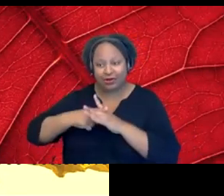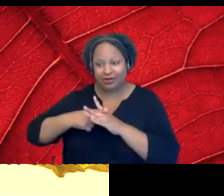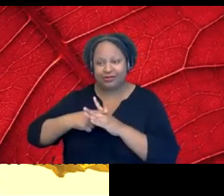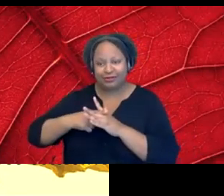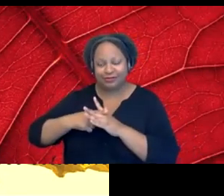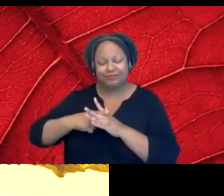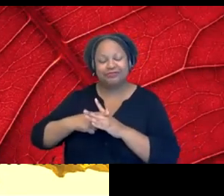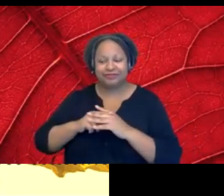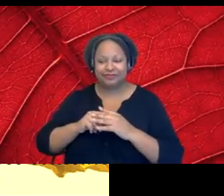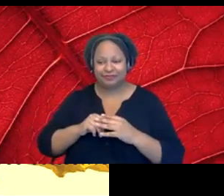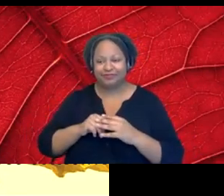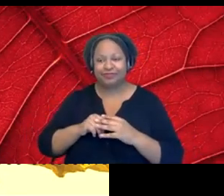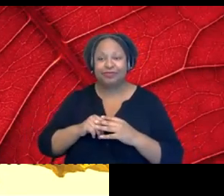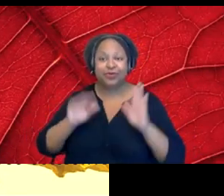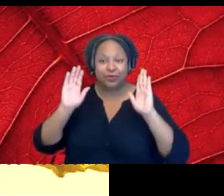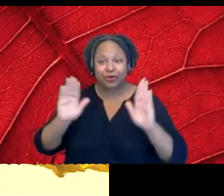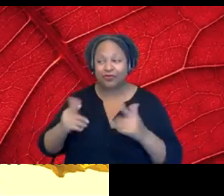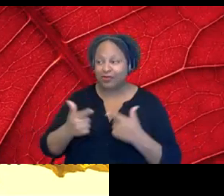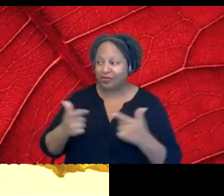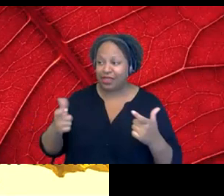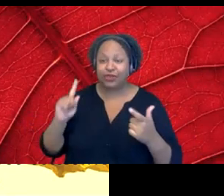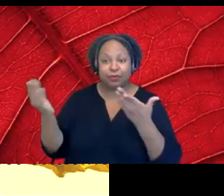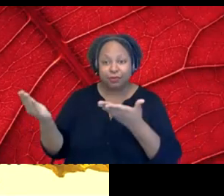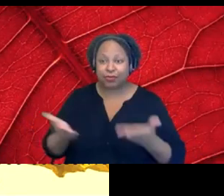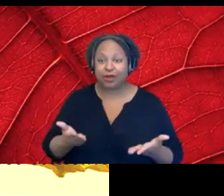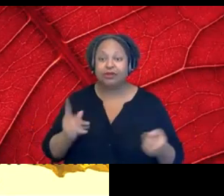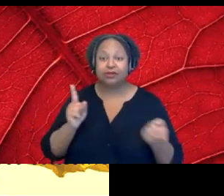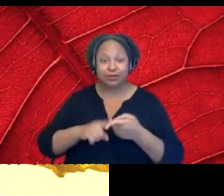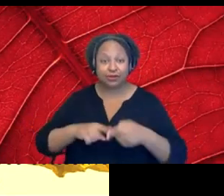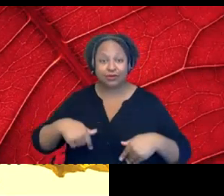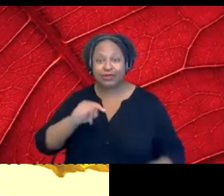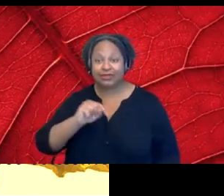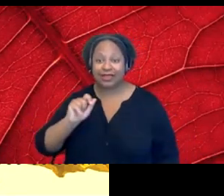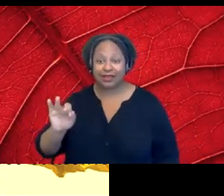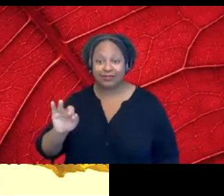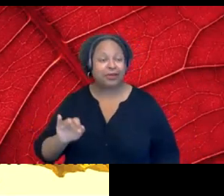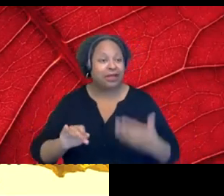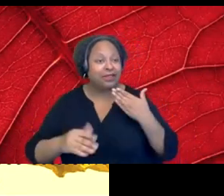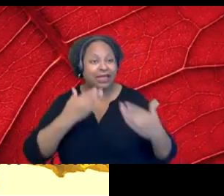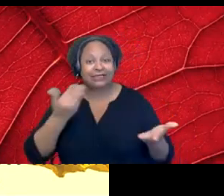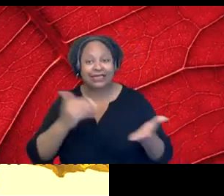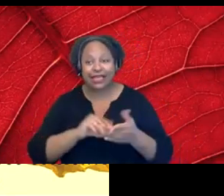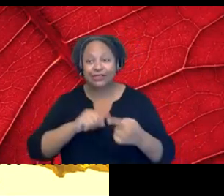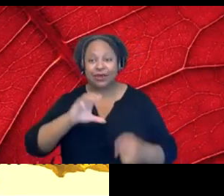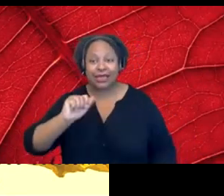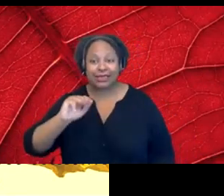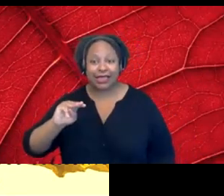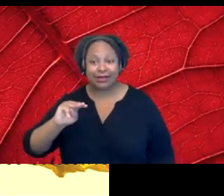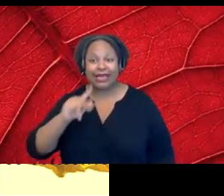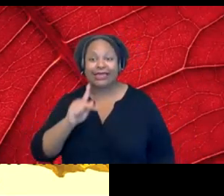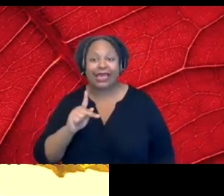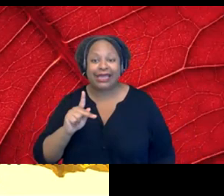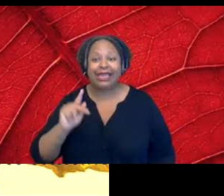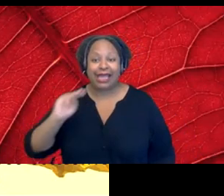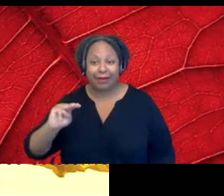It's a wonderful, wonderful thing that you've brought to our organization. Well, and thanks again to KM Hunter. I mean, they're the